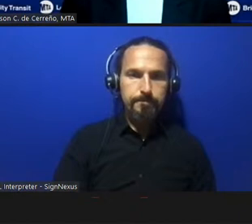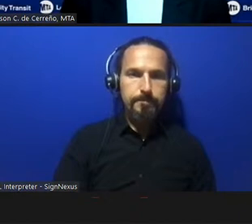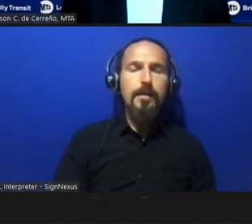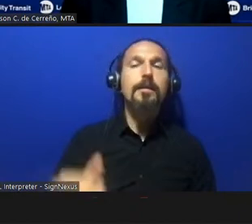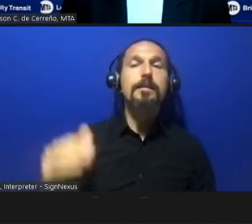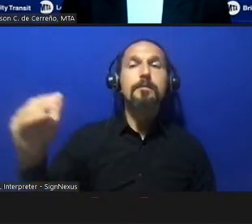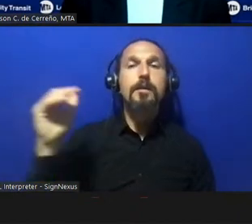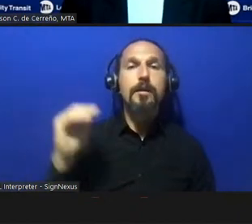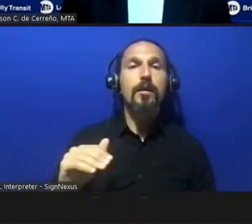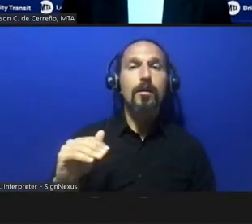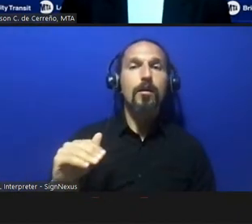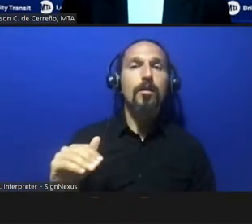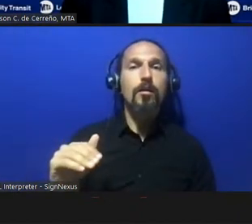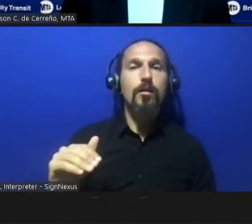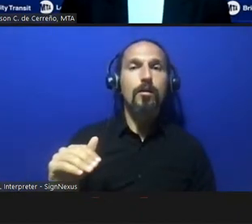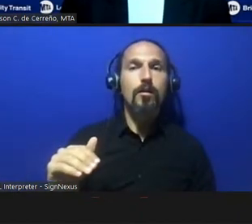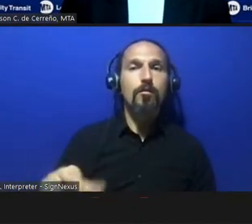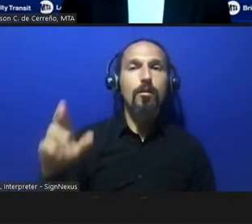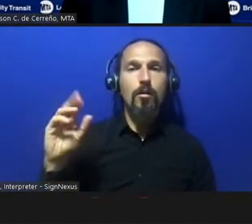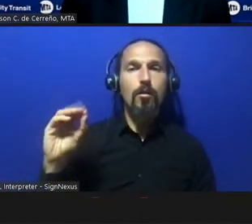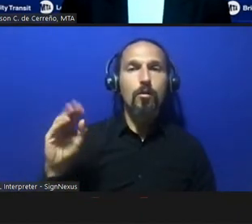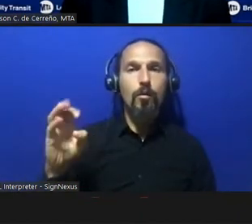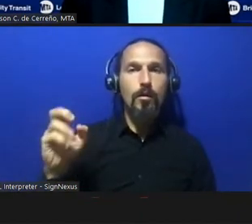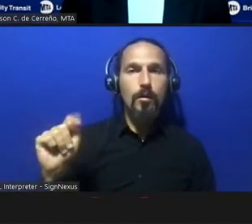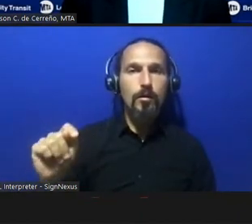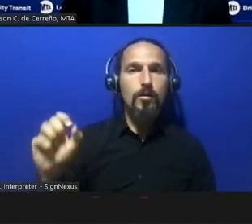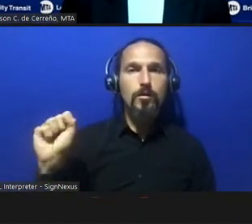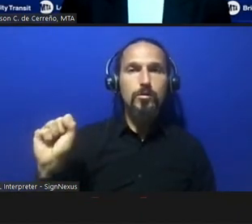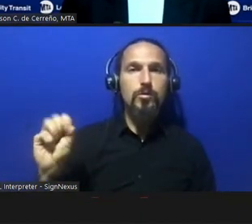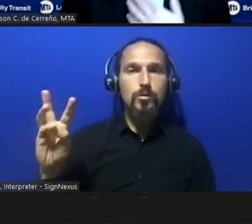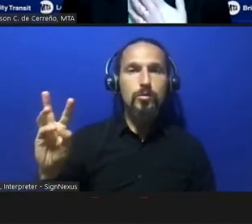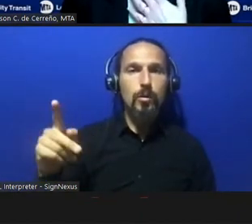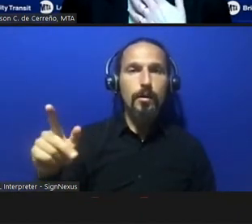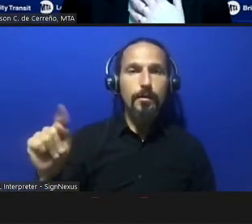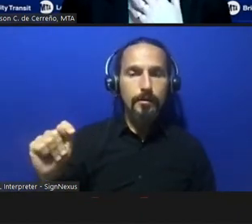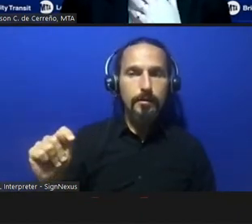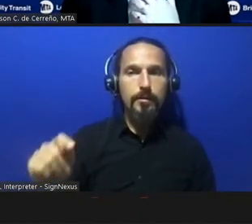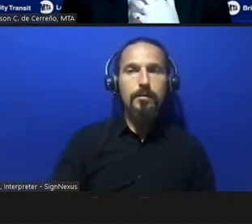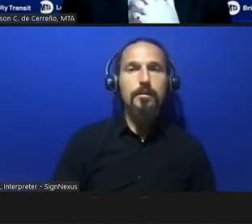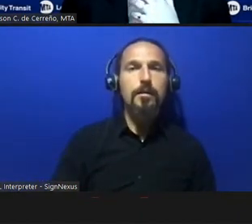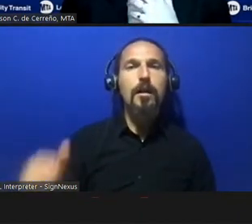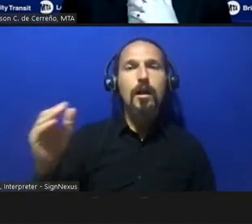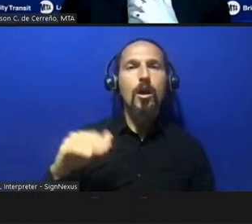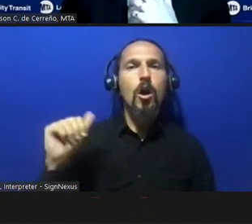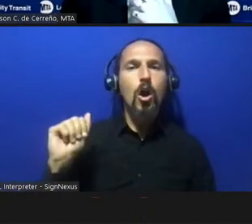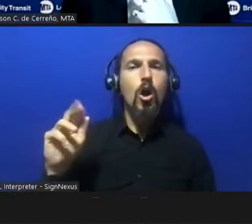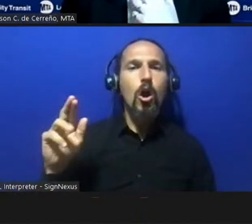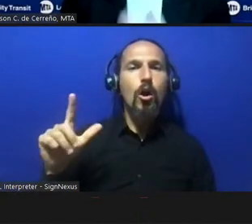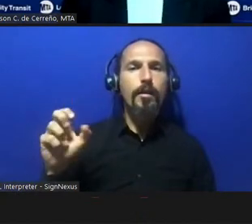our next speaker is robert schwett followed by arlene karinga